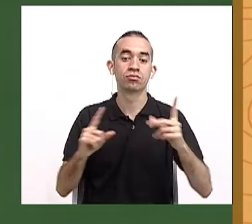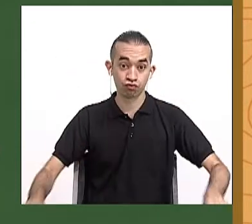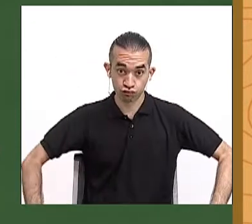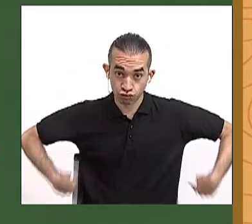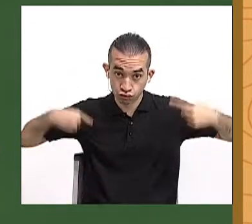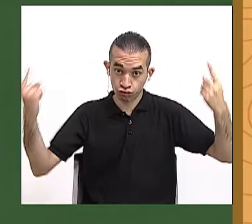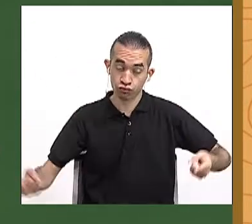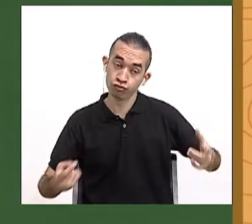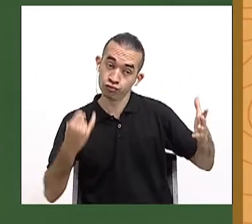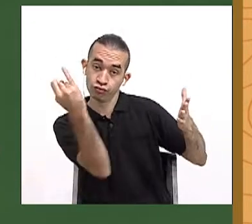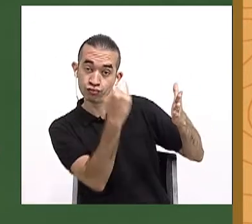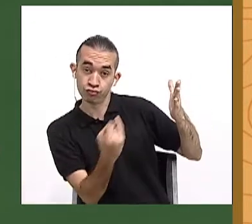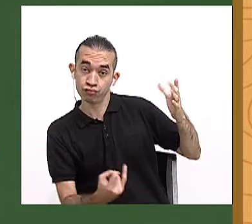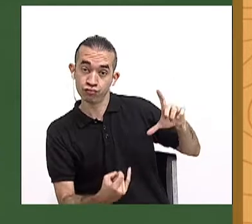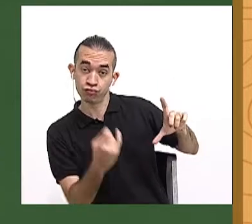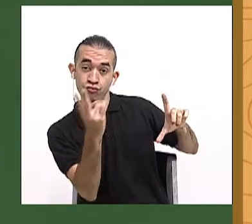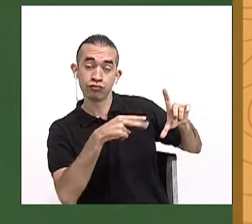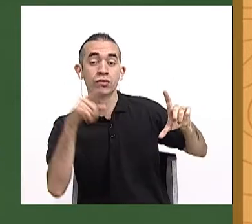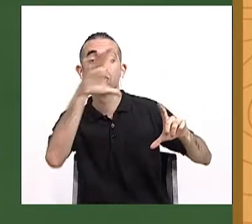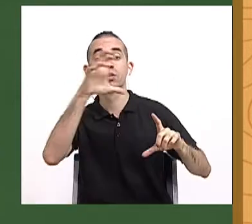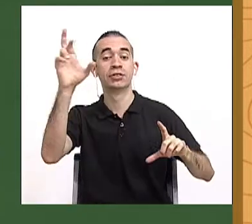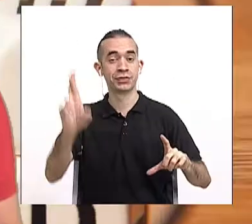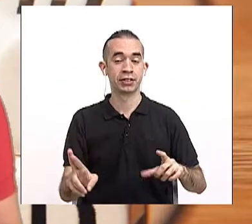or carretas in Costa Rica.